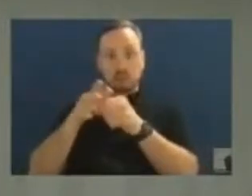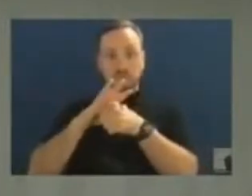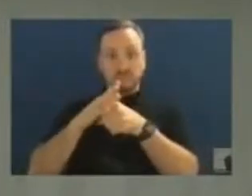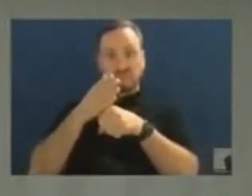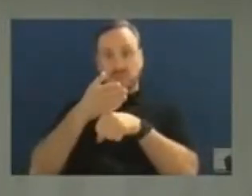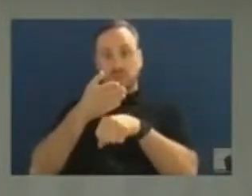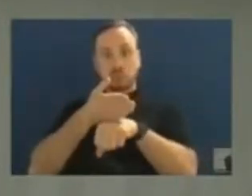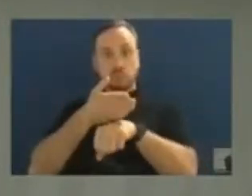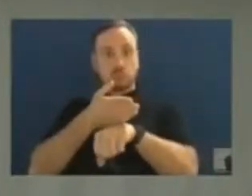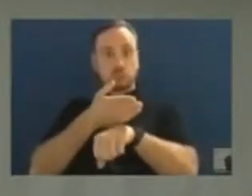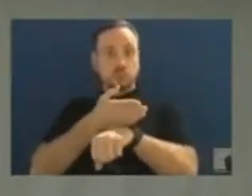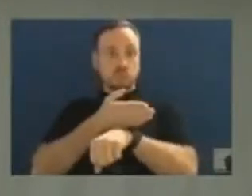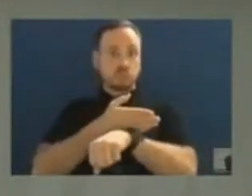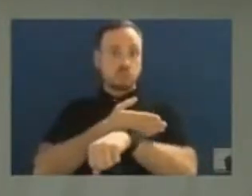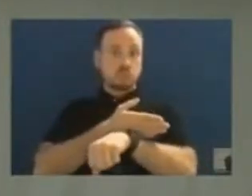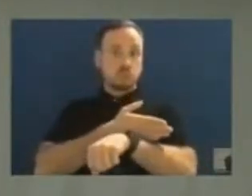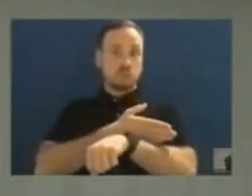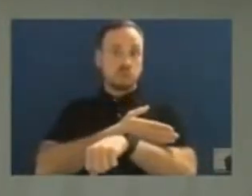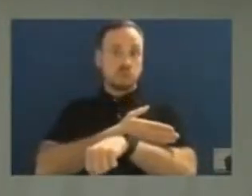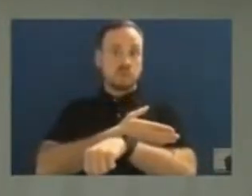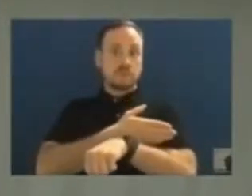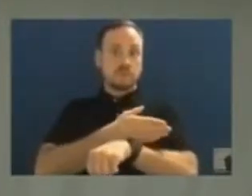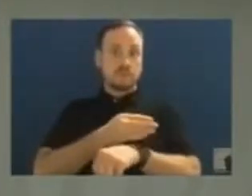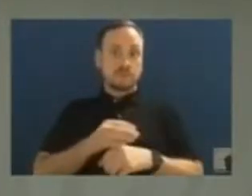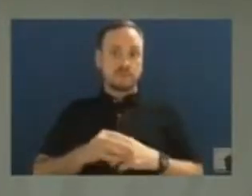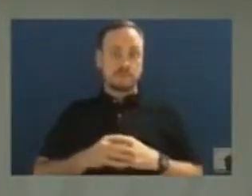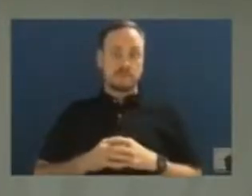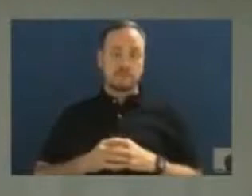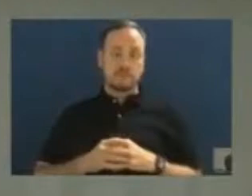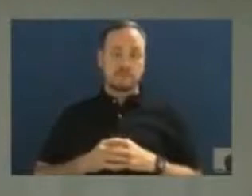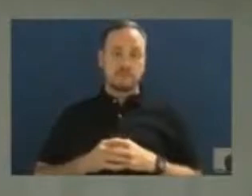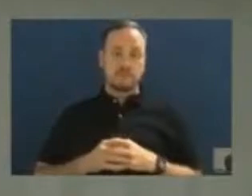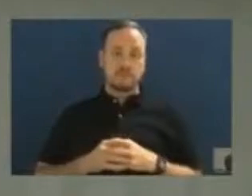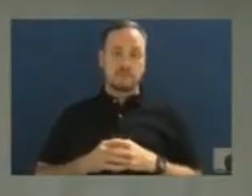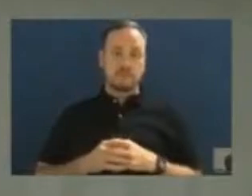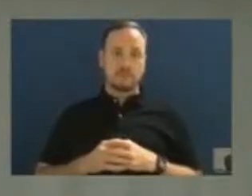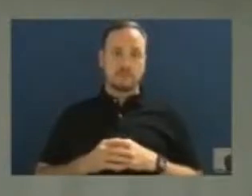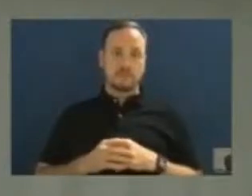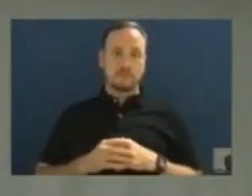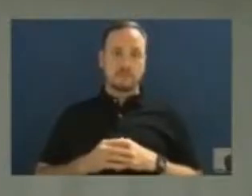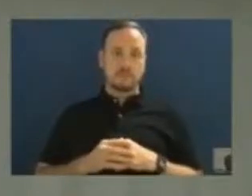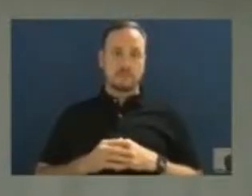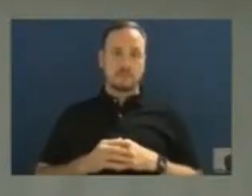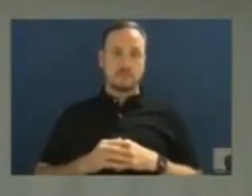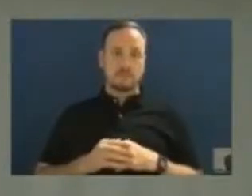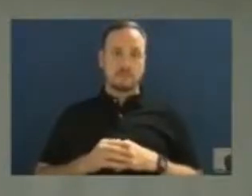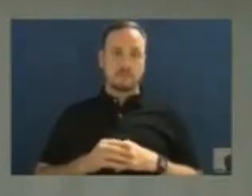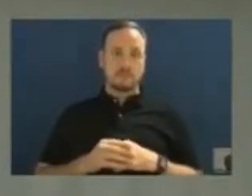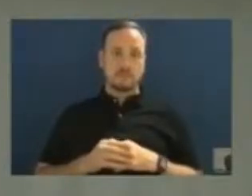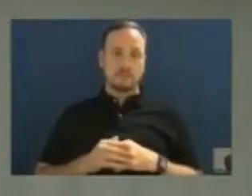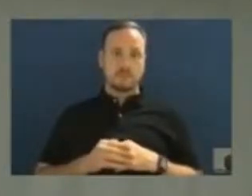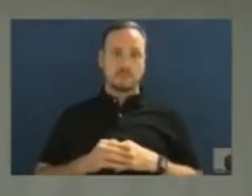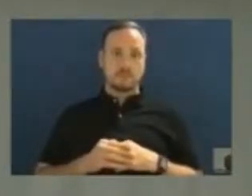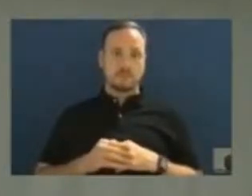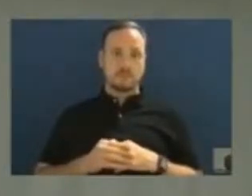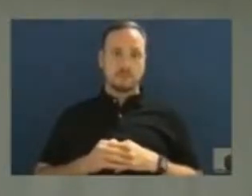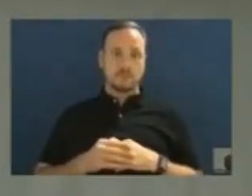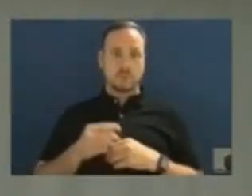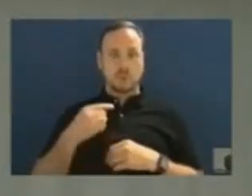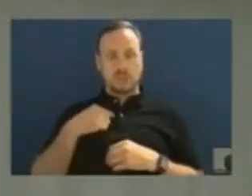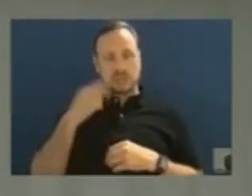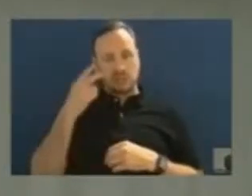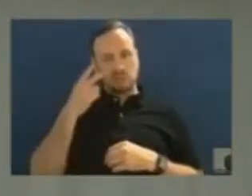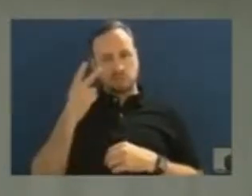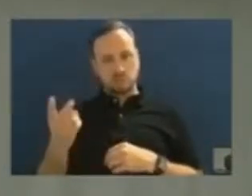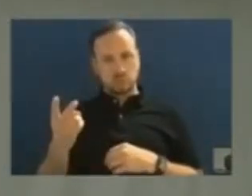And so as I look at that and take into account the fact that time